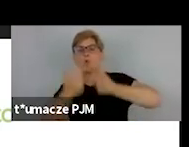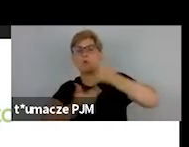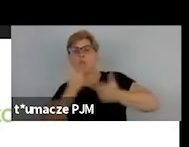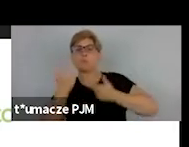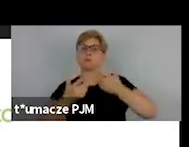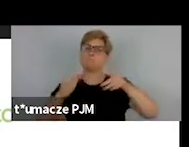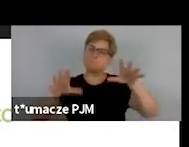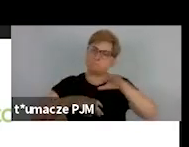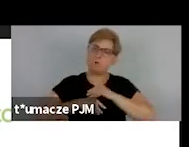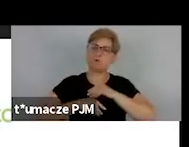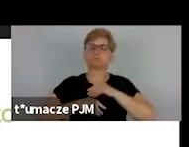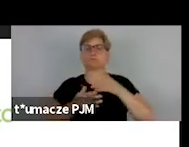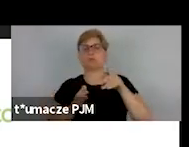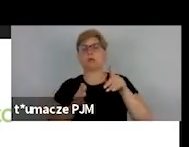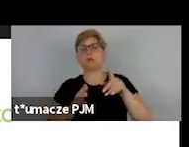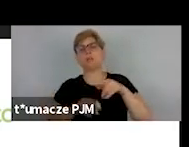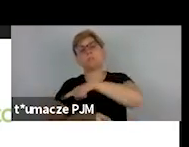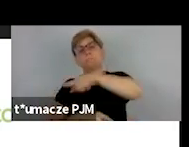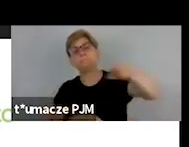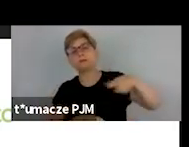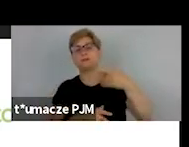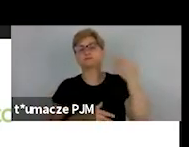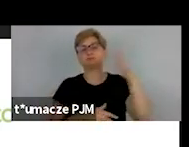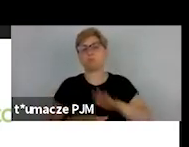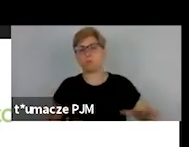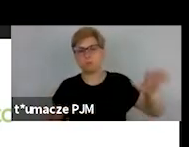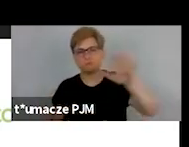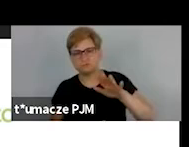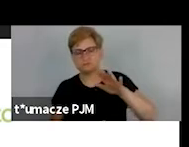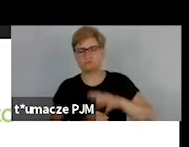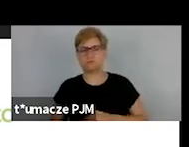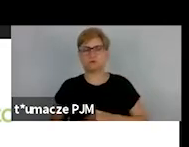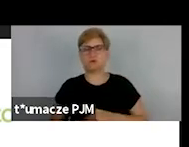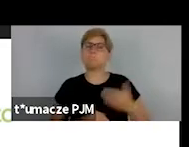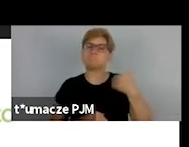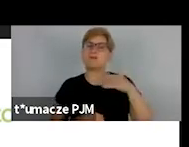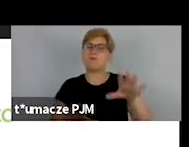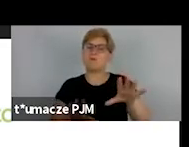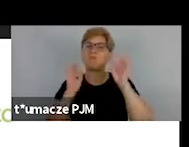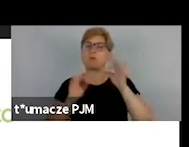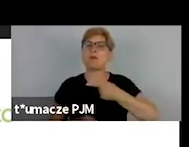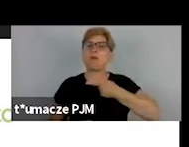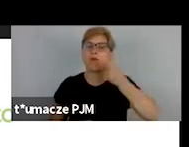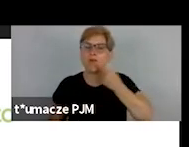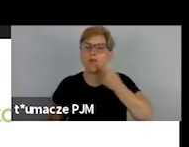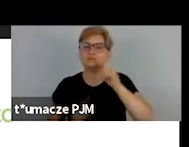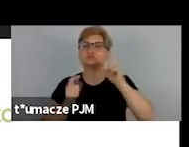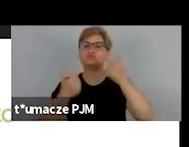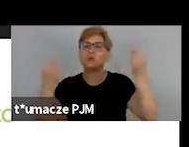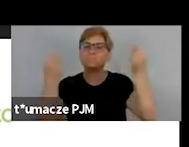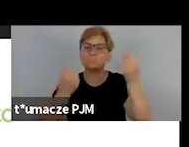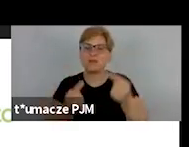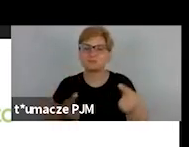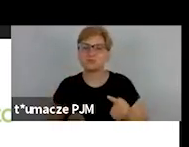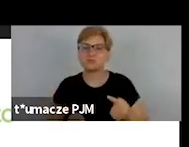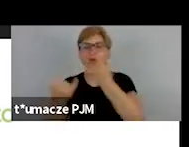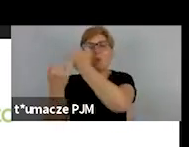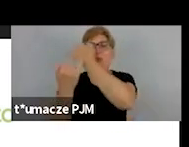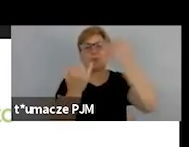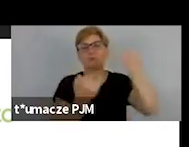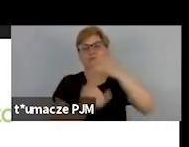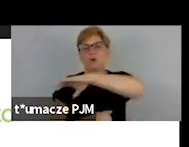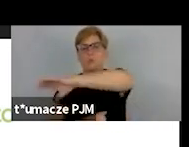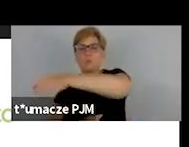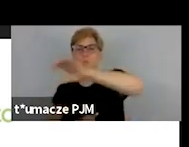and for different constituencies. So the first one on the left was for faith communities. How can men in faith communities challenge